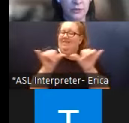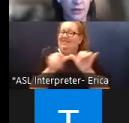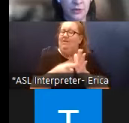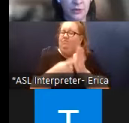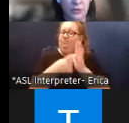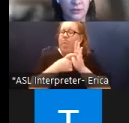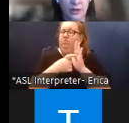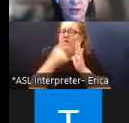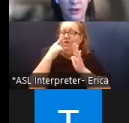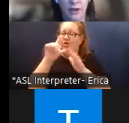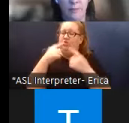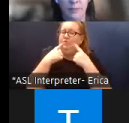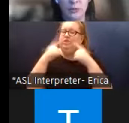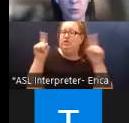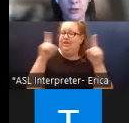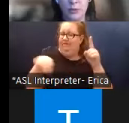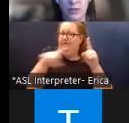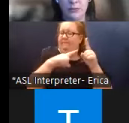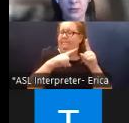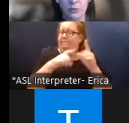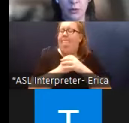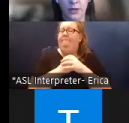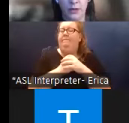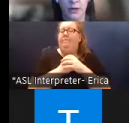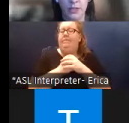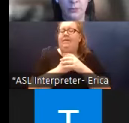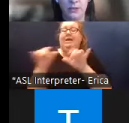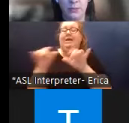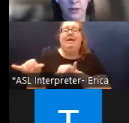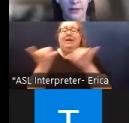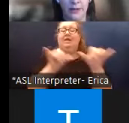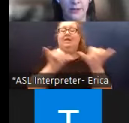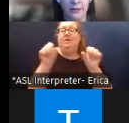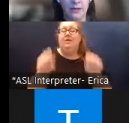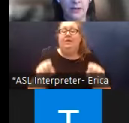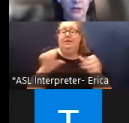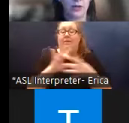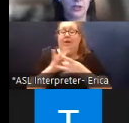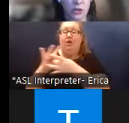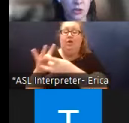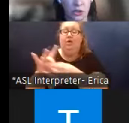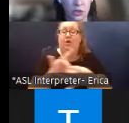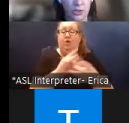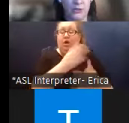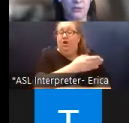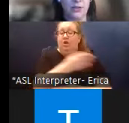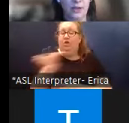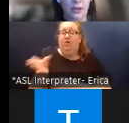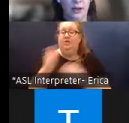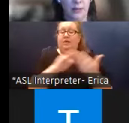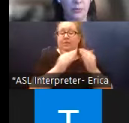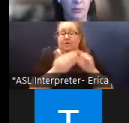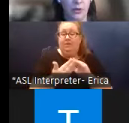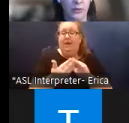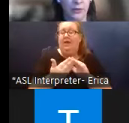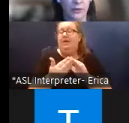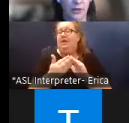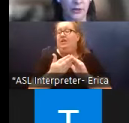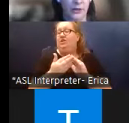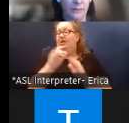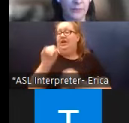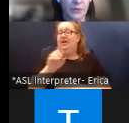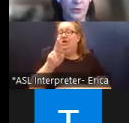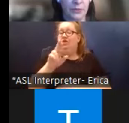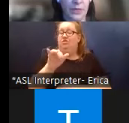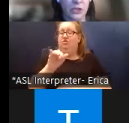necessary to achieve these strategies, as well as being able to coordinate across municipalities, across jurisdictions, and with